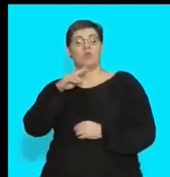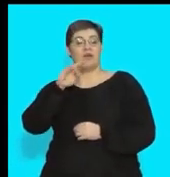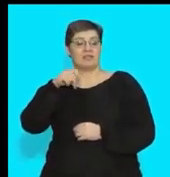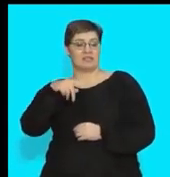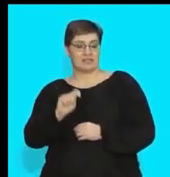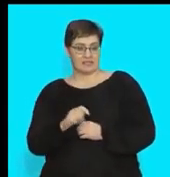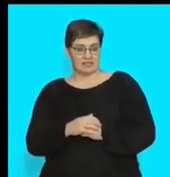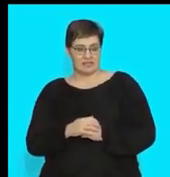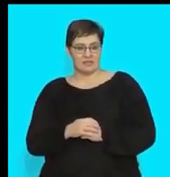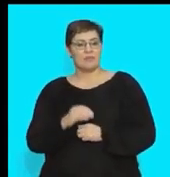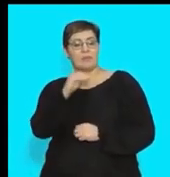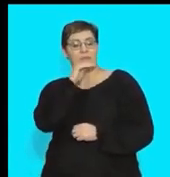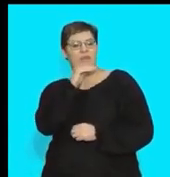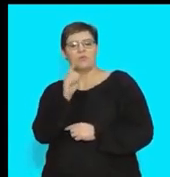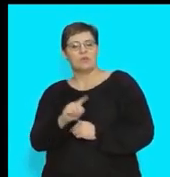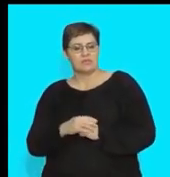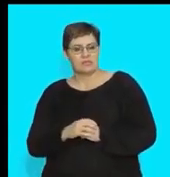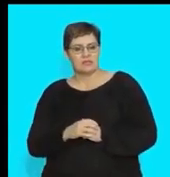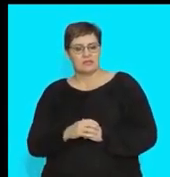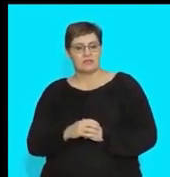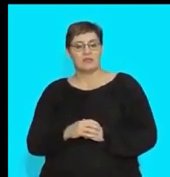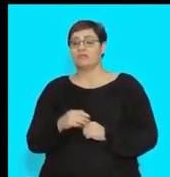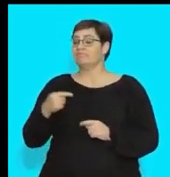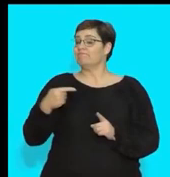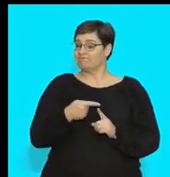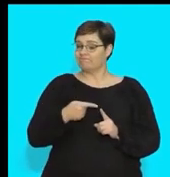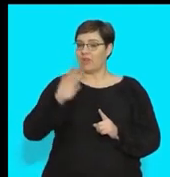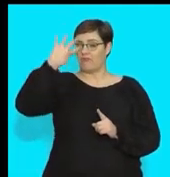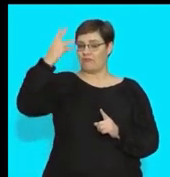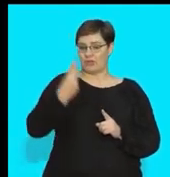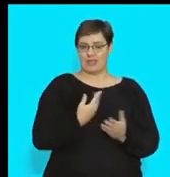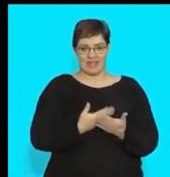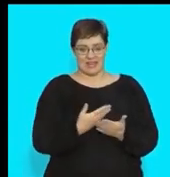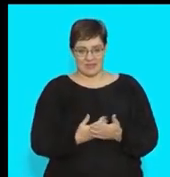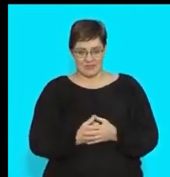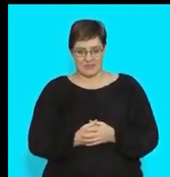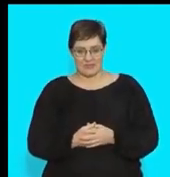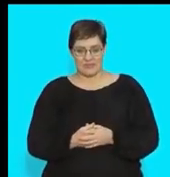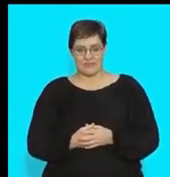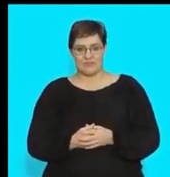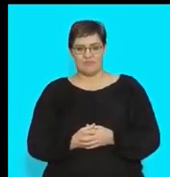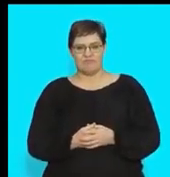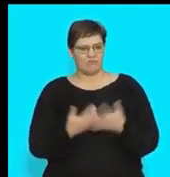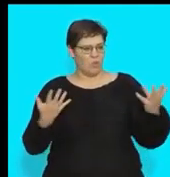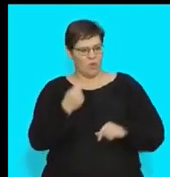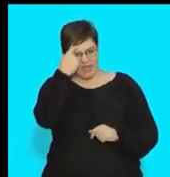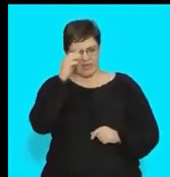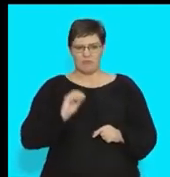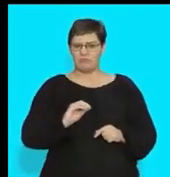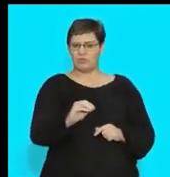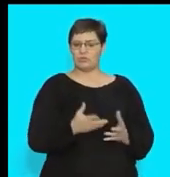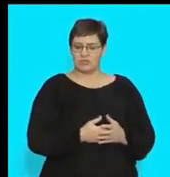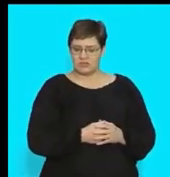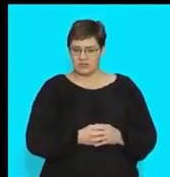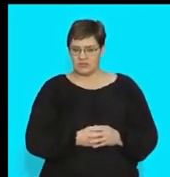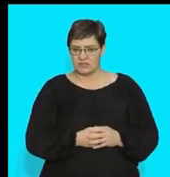chloroplast, which means that now this tissue can photosynthesize. So where do you think I'd put this?